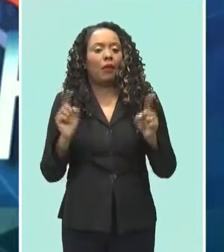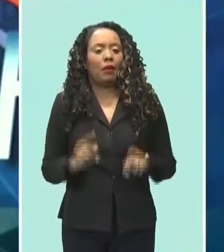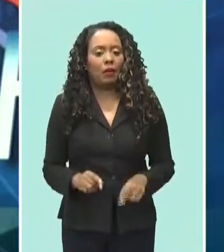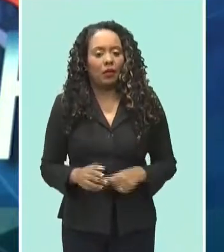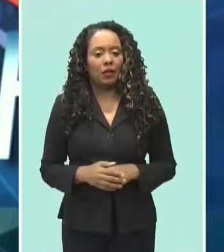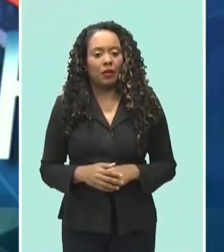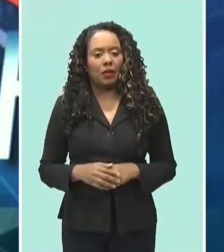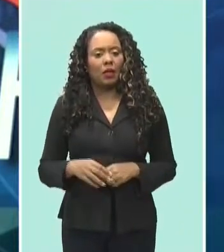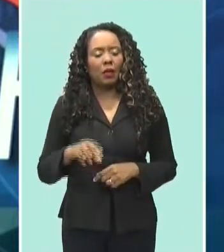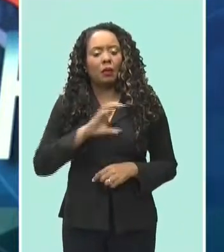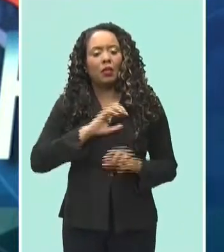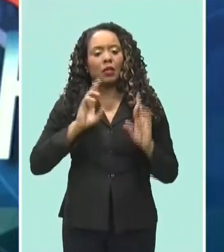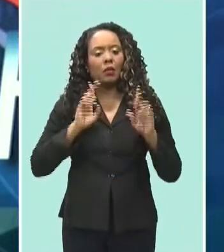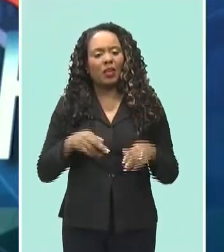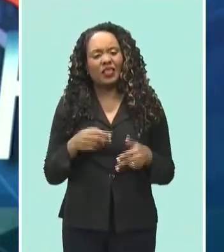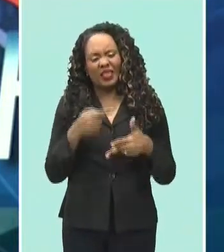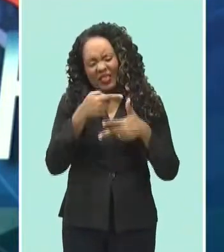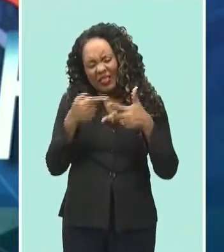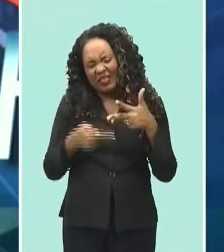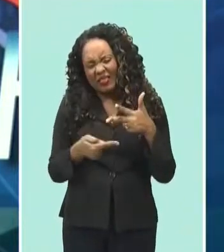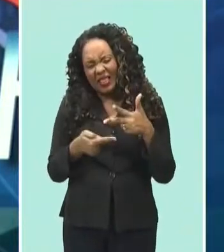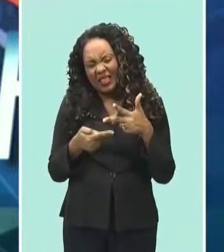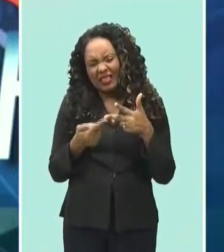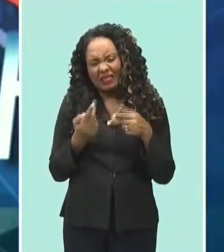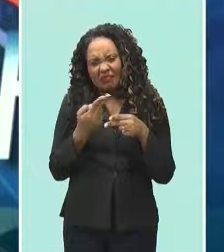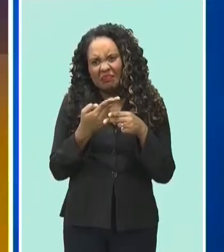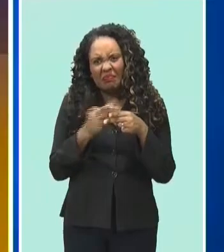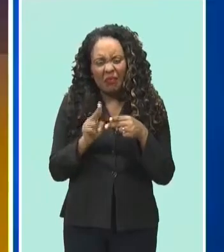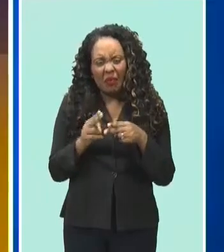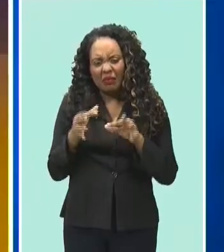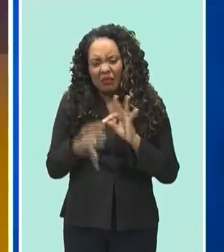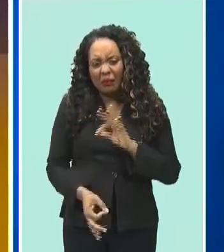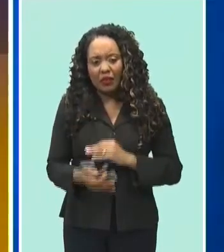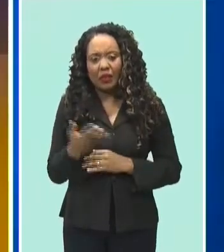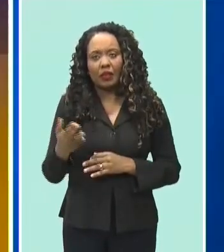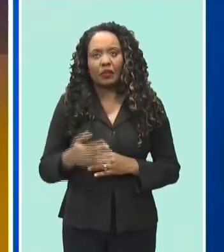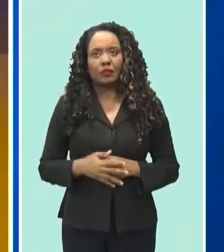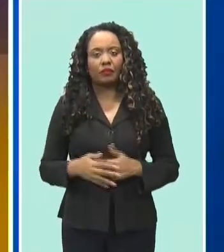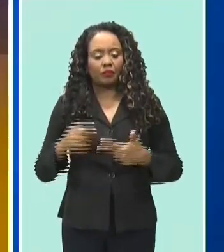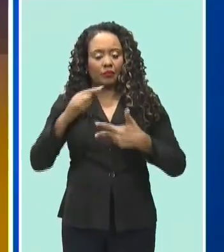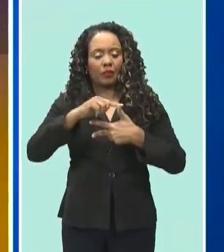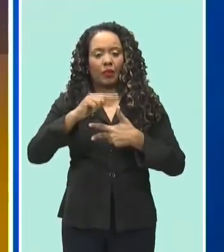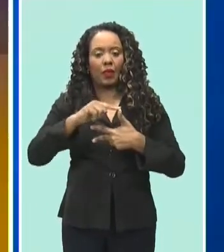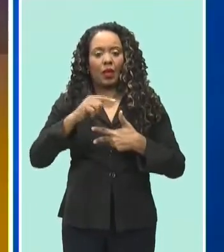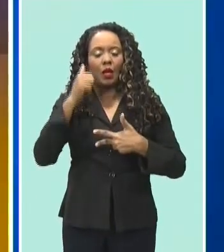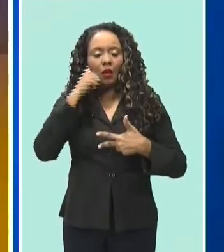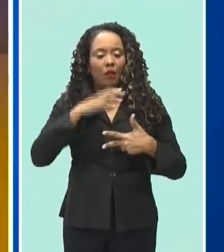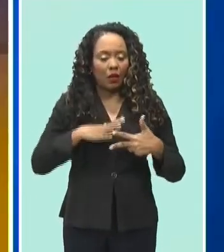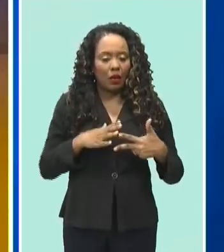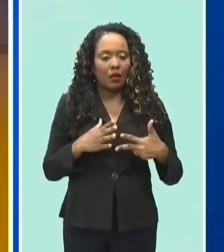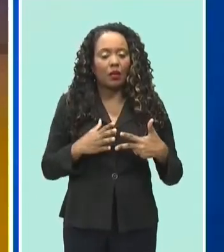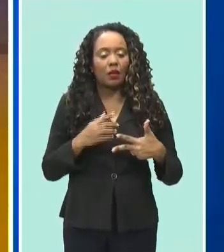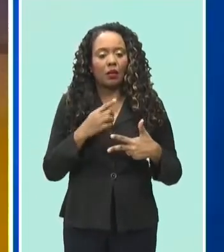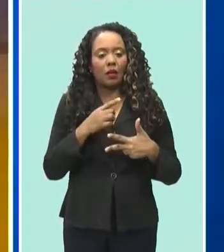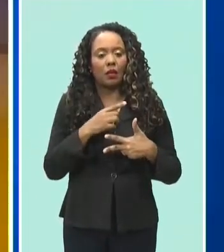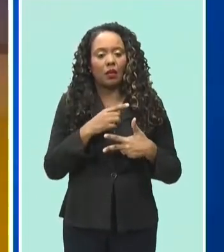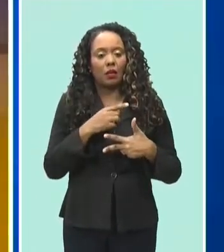police responded to 3 minor incidents. One involving a female who sadly suffered a